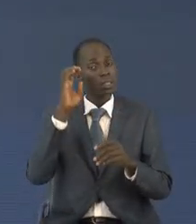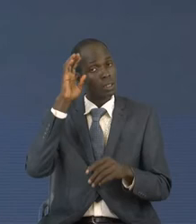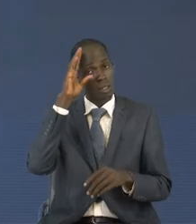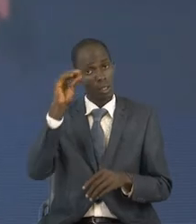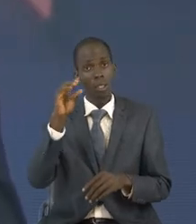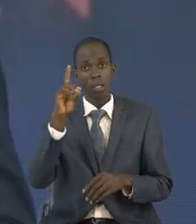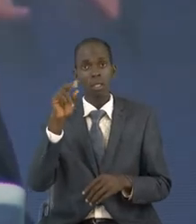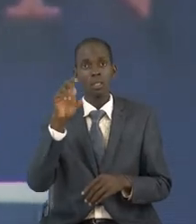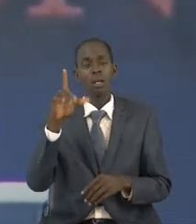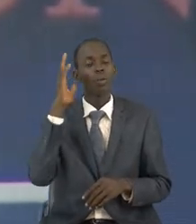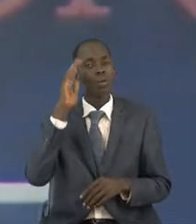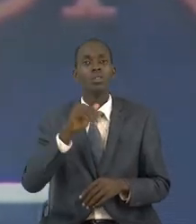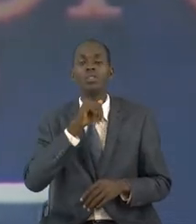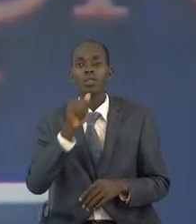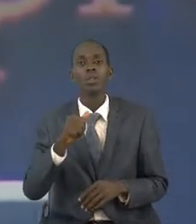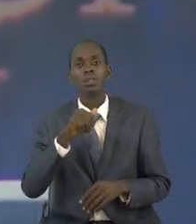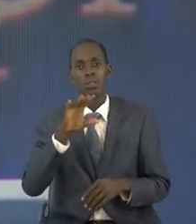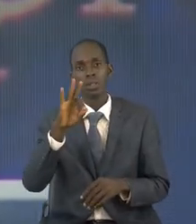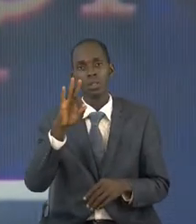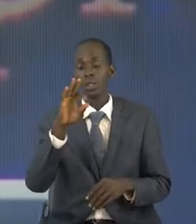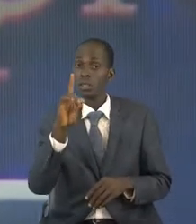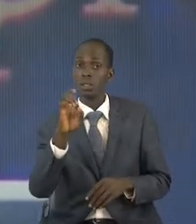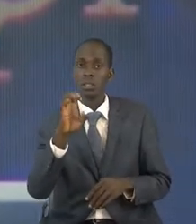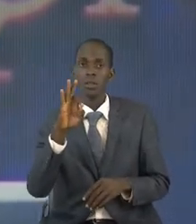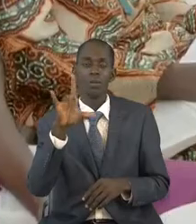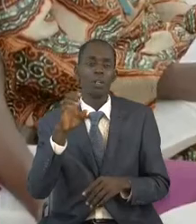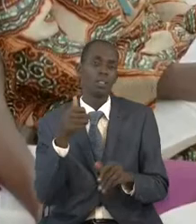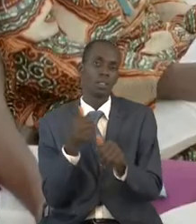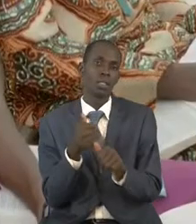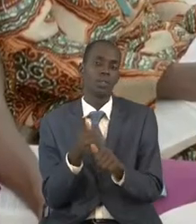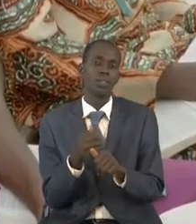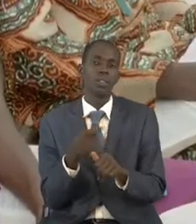have dominion. I have dominion.